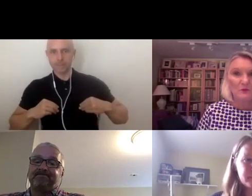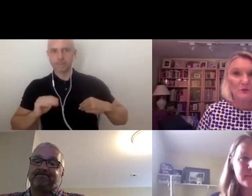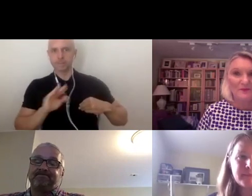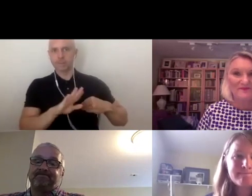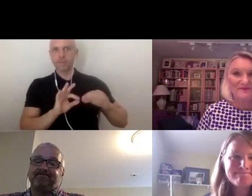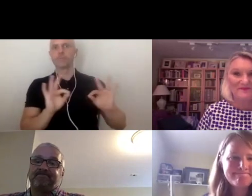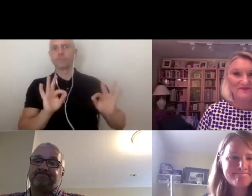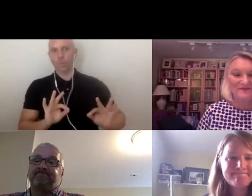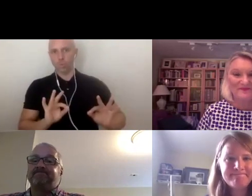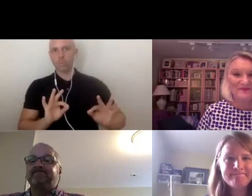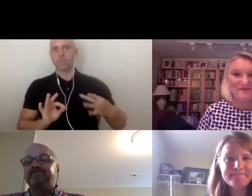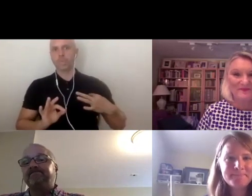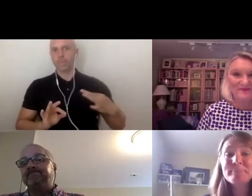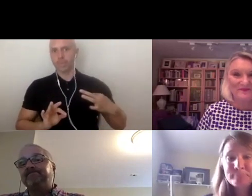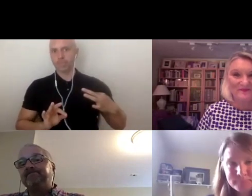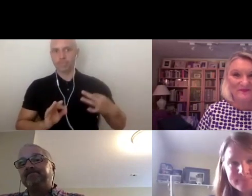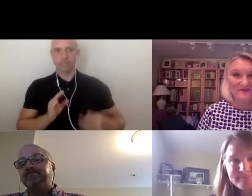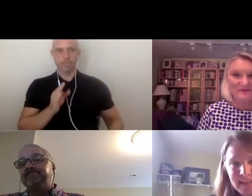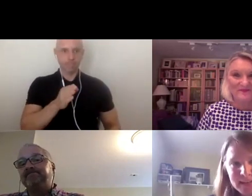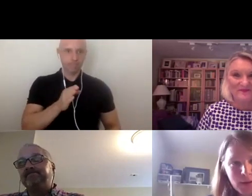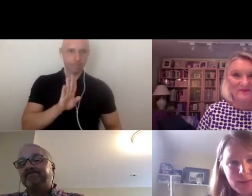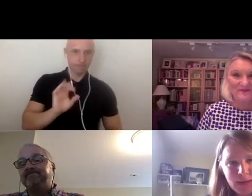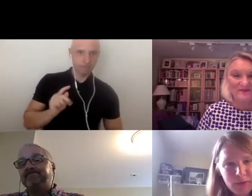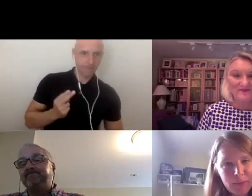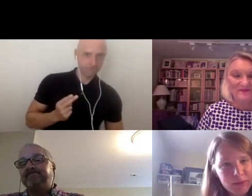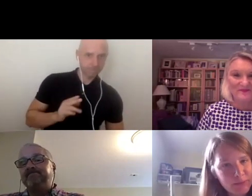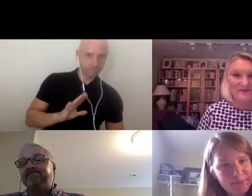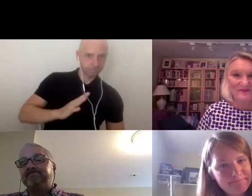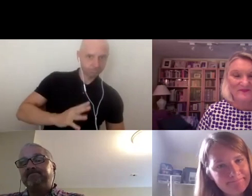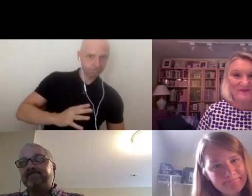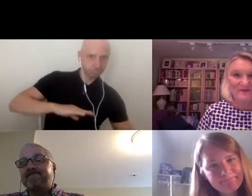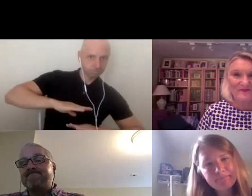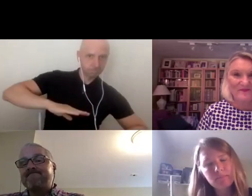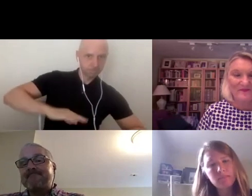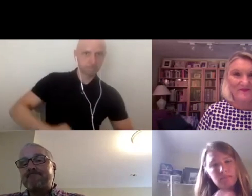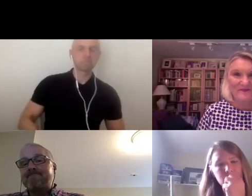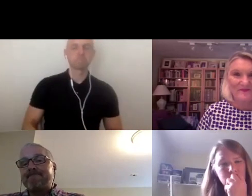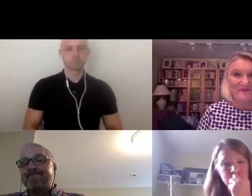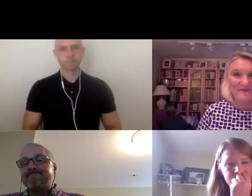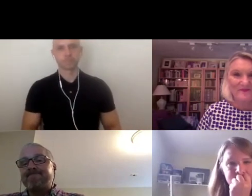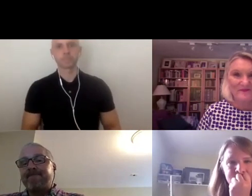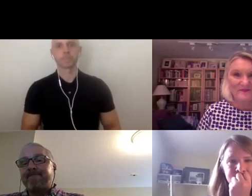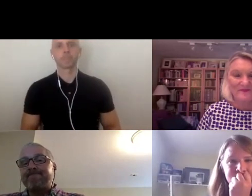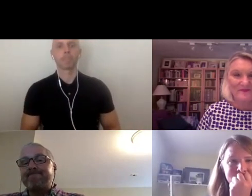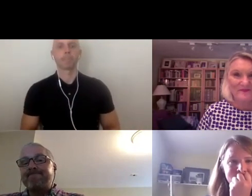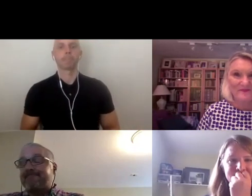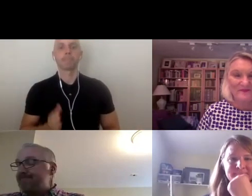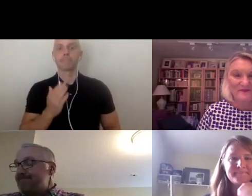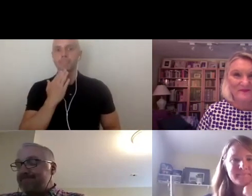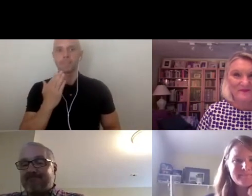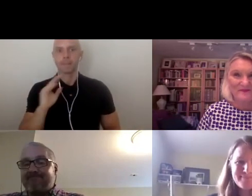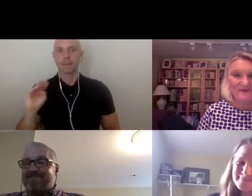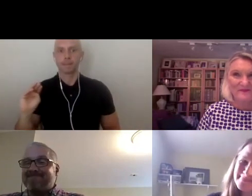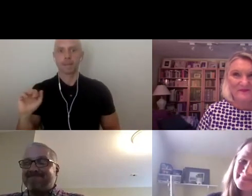Okay, is that enough for you for now, Beth? That's great, thanks very much. Okay, so next we're gonna move on, and thank you, Matt. You're